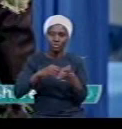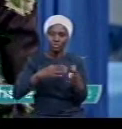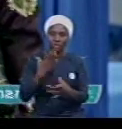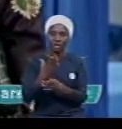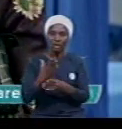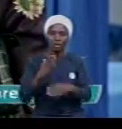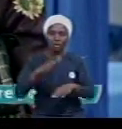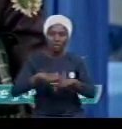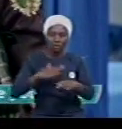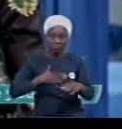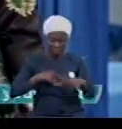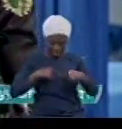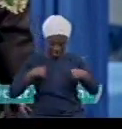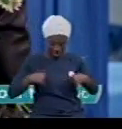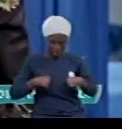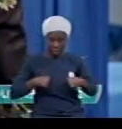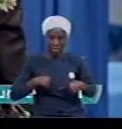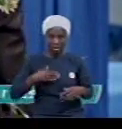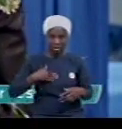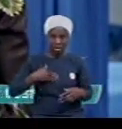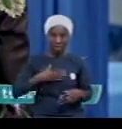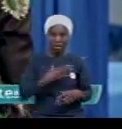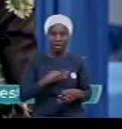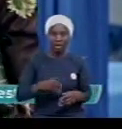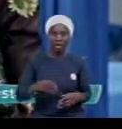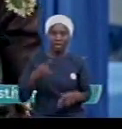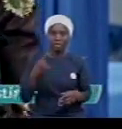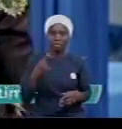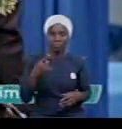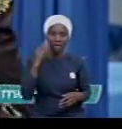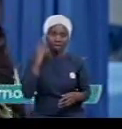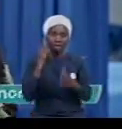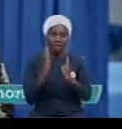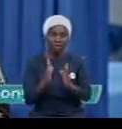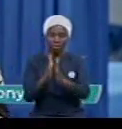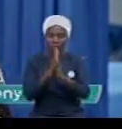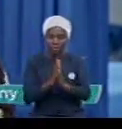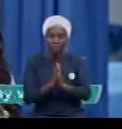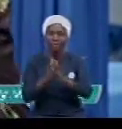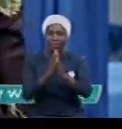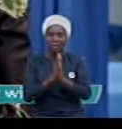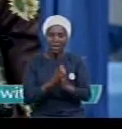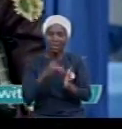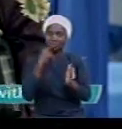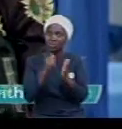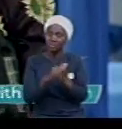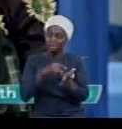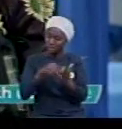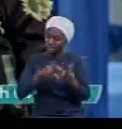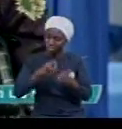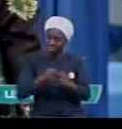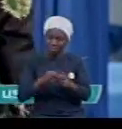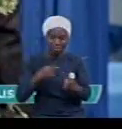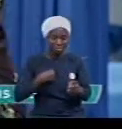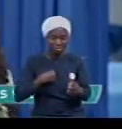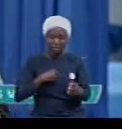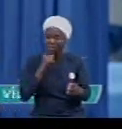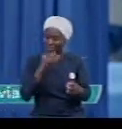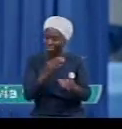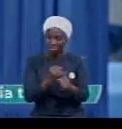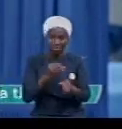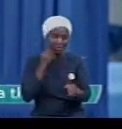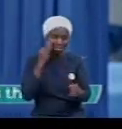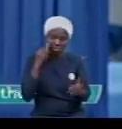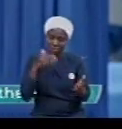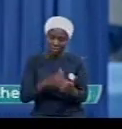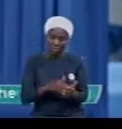ngbadua ti baba gbadua baba gbadua mo ni isoro yi ni mu lo le mo ebi yi ni baba iyanju e igba ti won ti gbadua